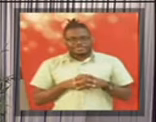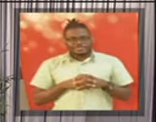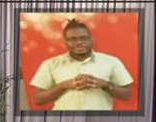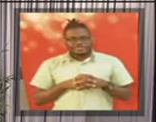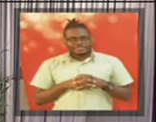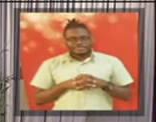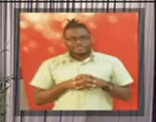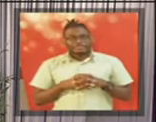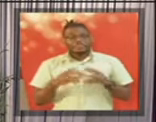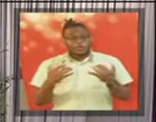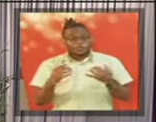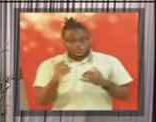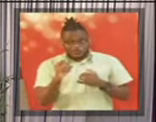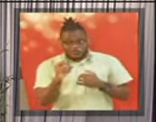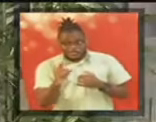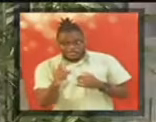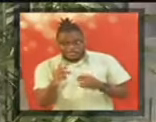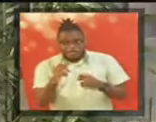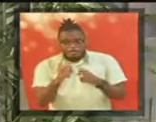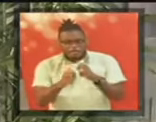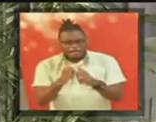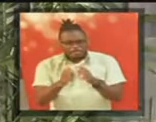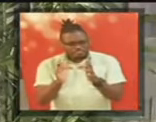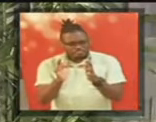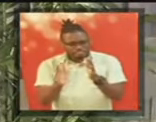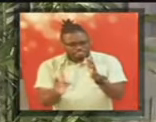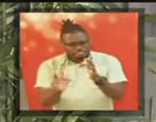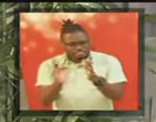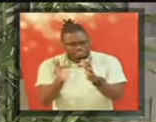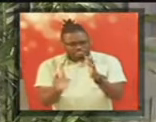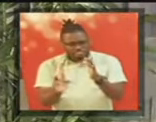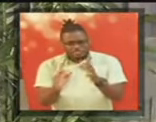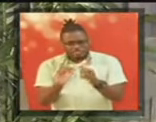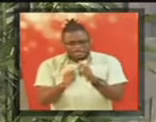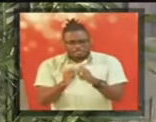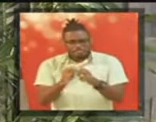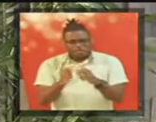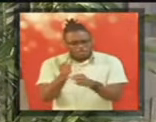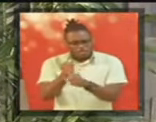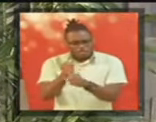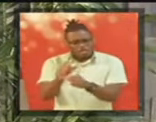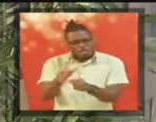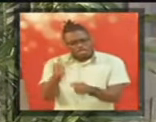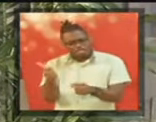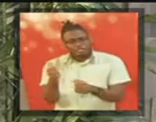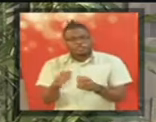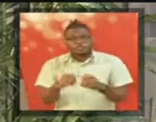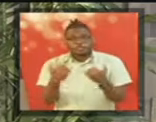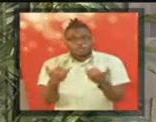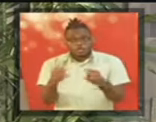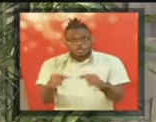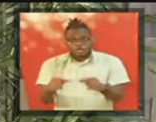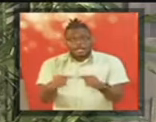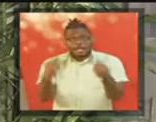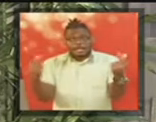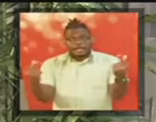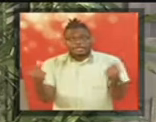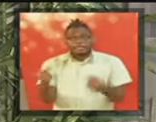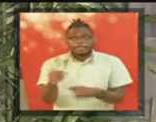Okay, I think we still have the same issue. We'll try again. We'll go now to Guardian Media Limited.